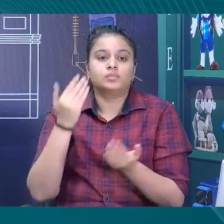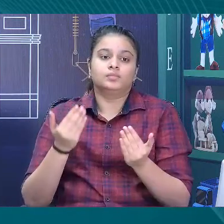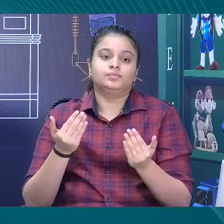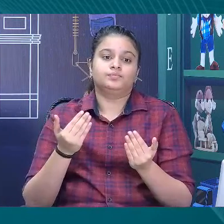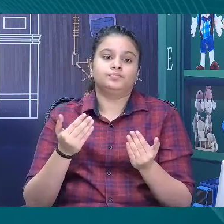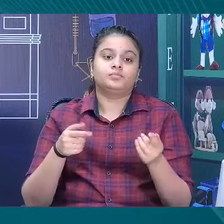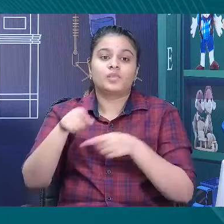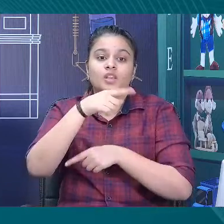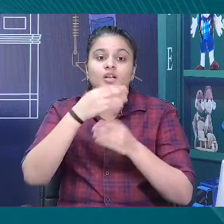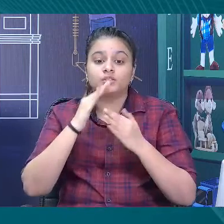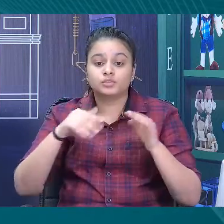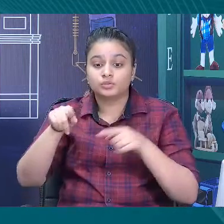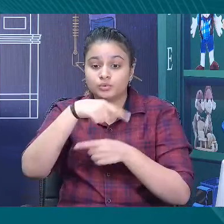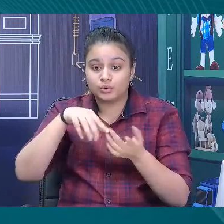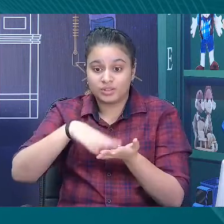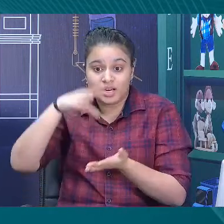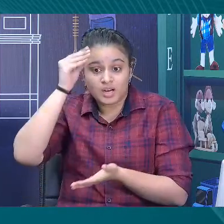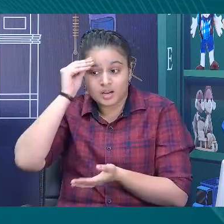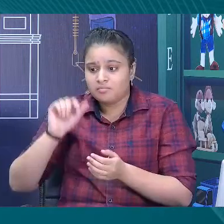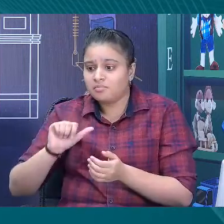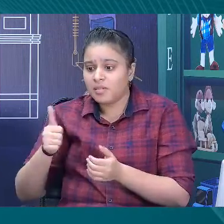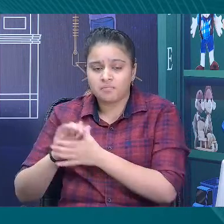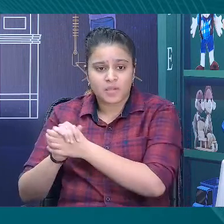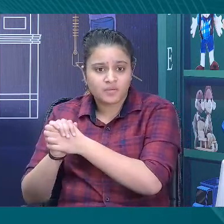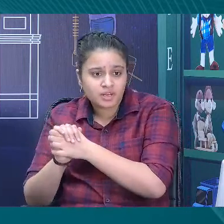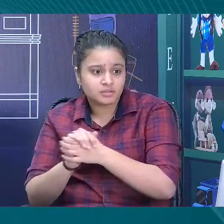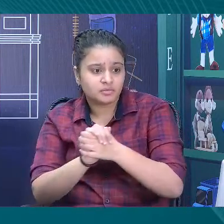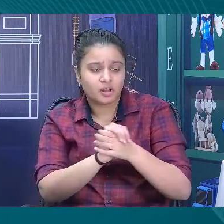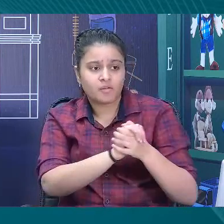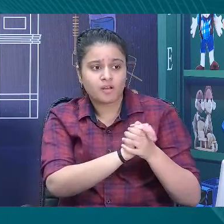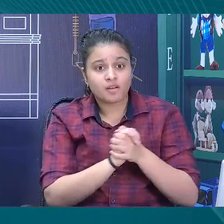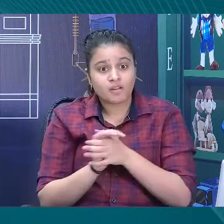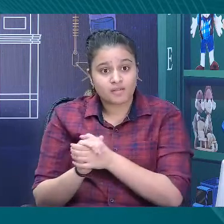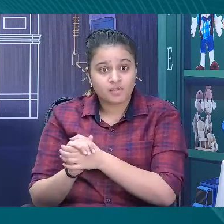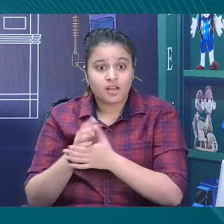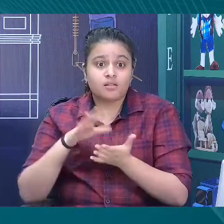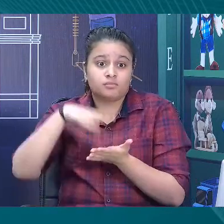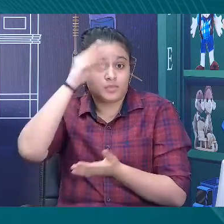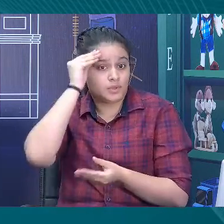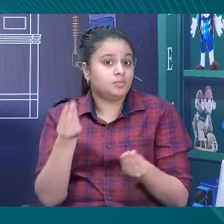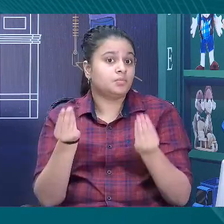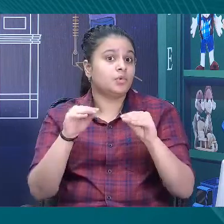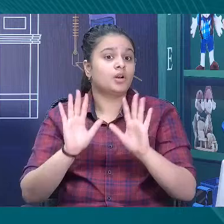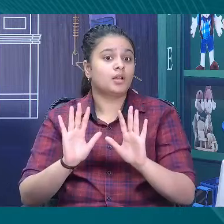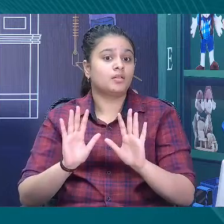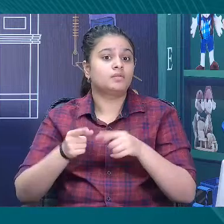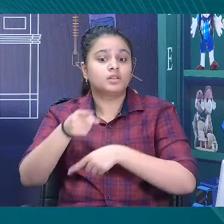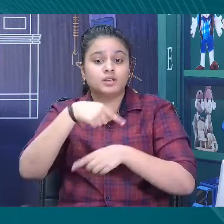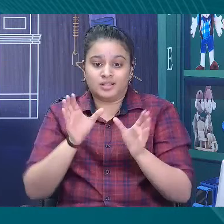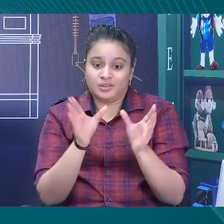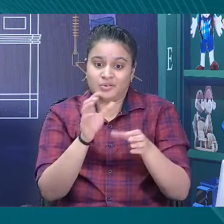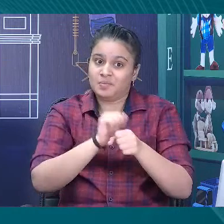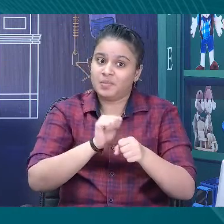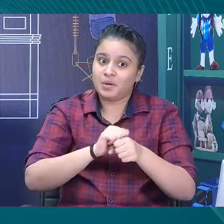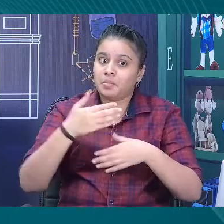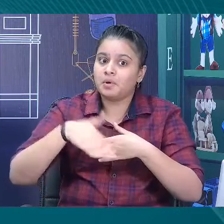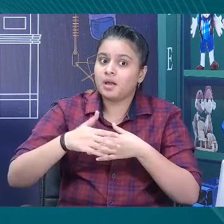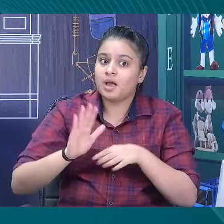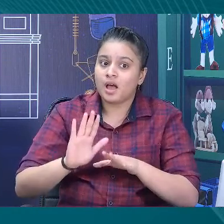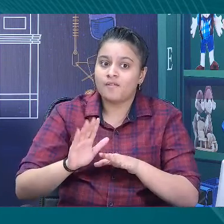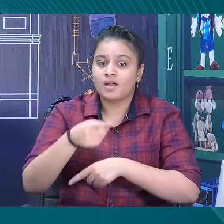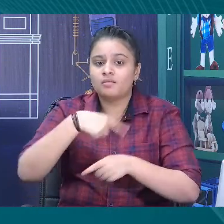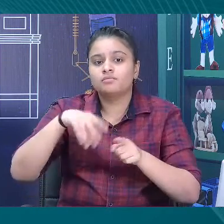also learn a lot from each other. And we can actually, when we are doing group work, we can actually